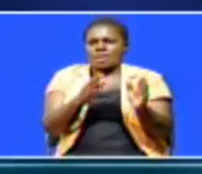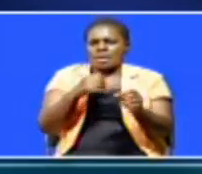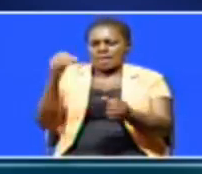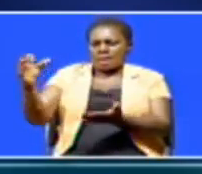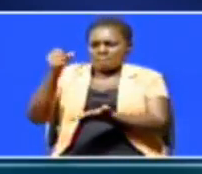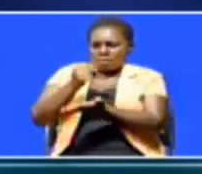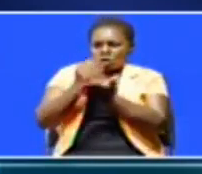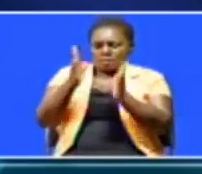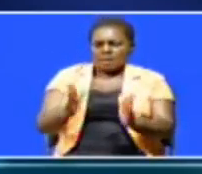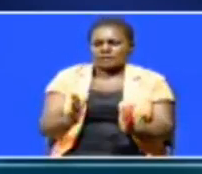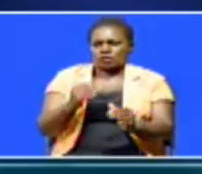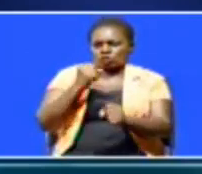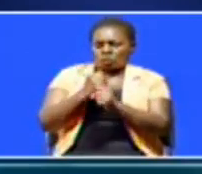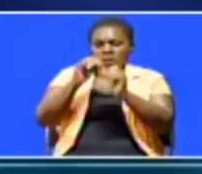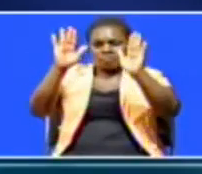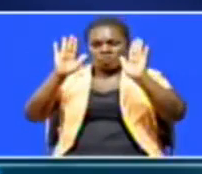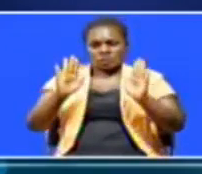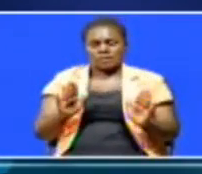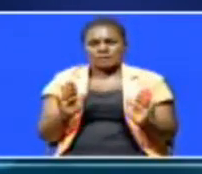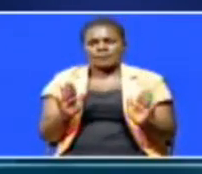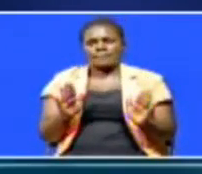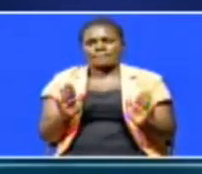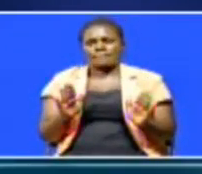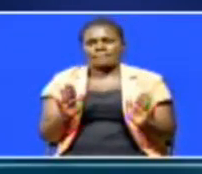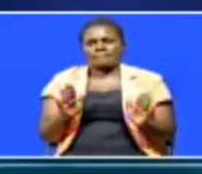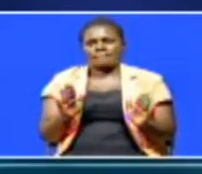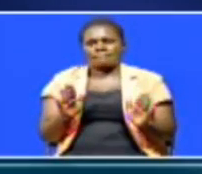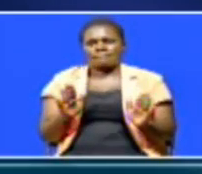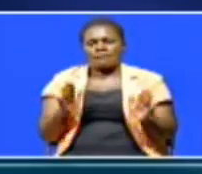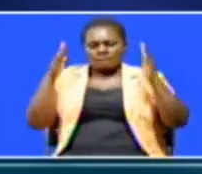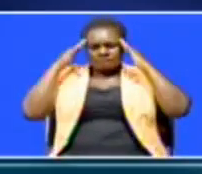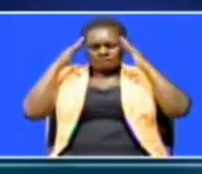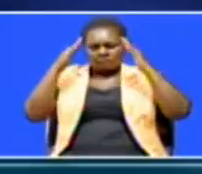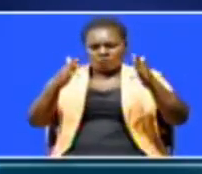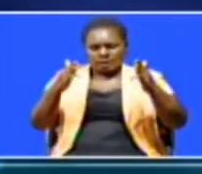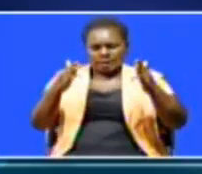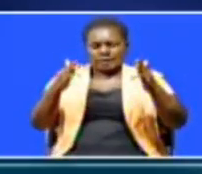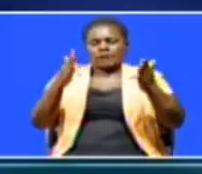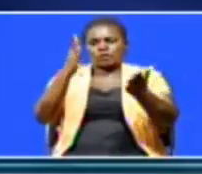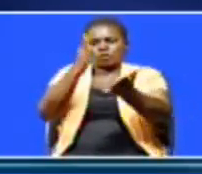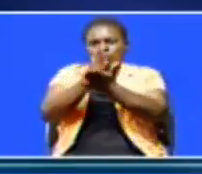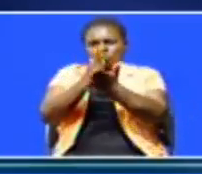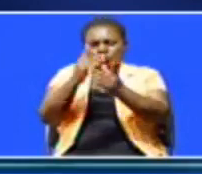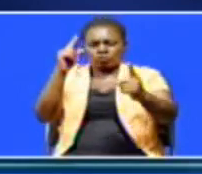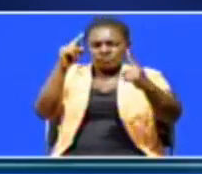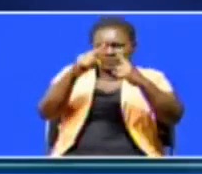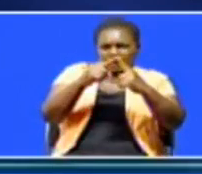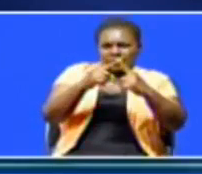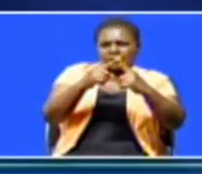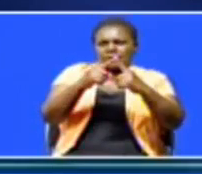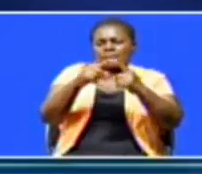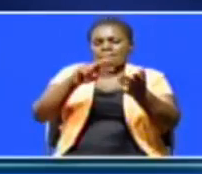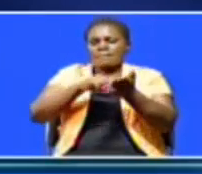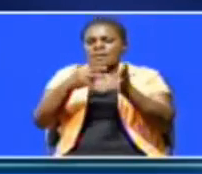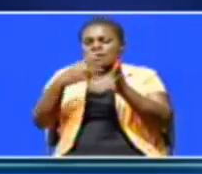employment, that is key, wages, that is really the focus. So in a sense, targeted, and